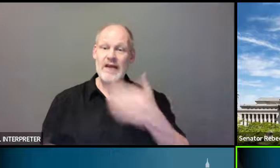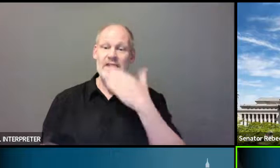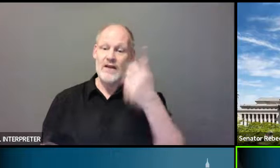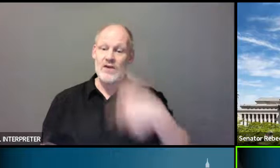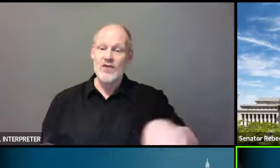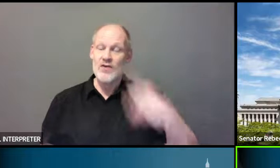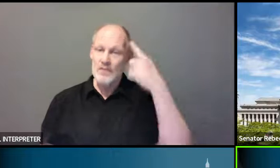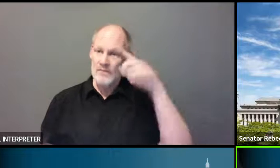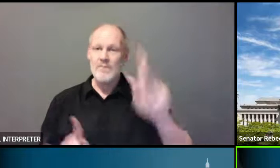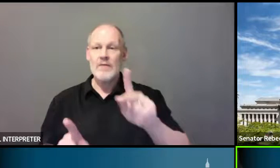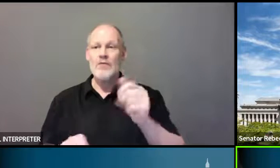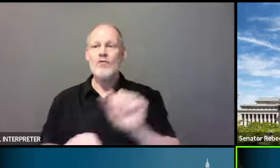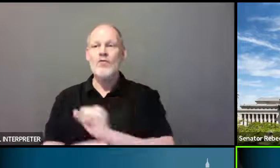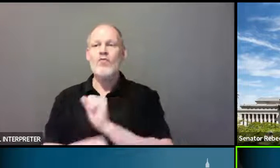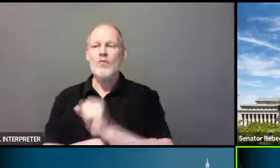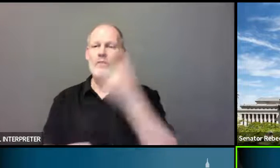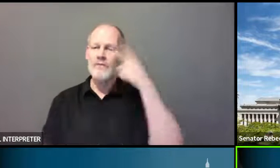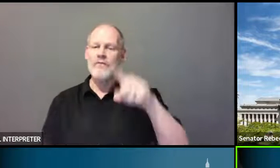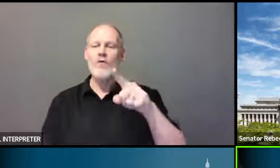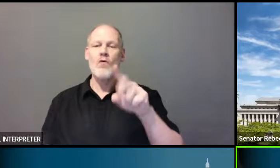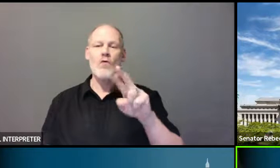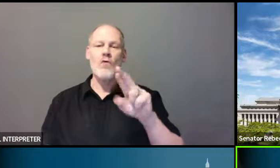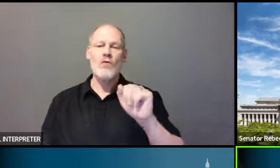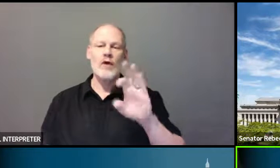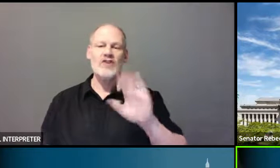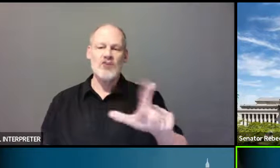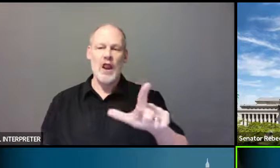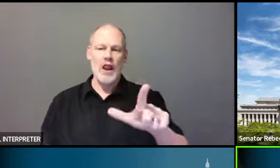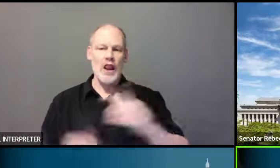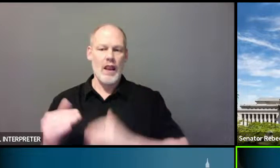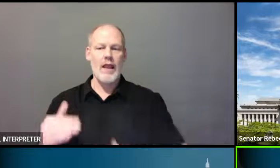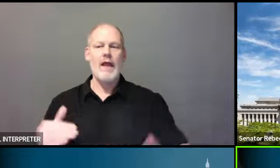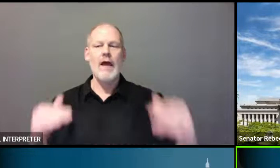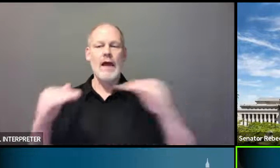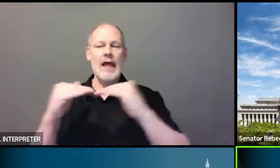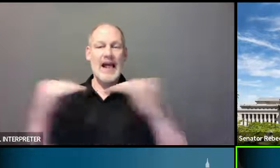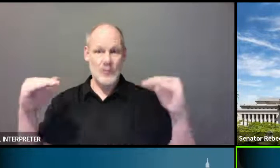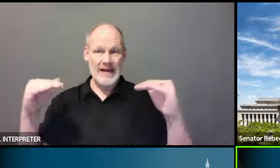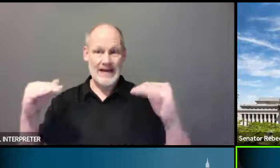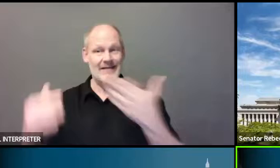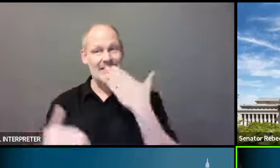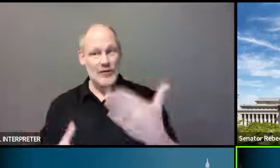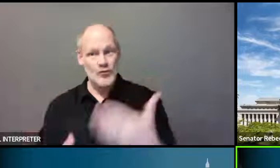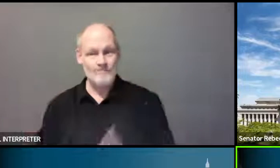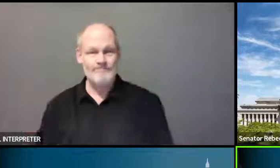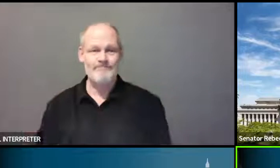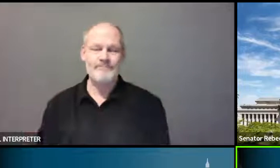equity, the legacies that you have bolster us in this work. So thank you.